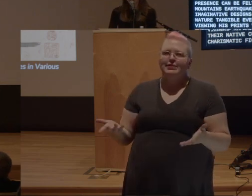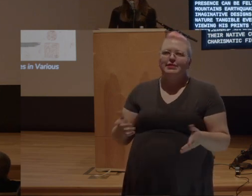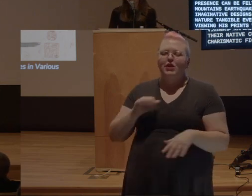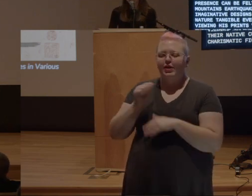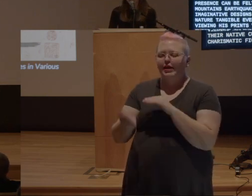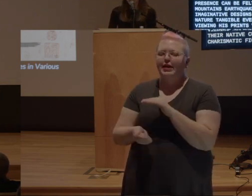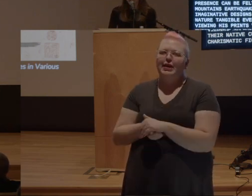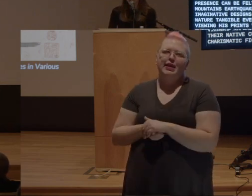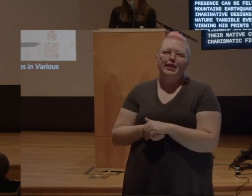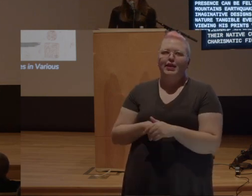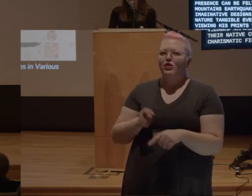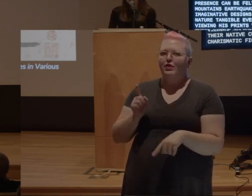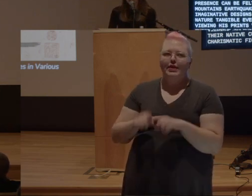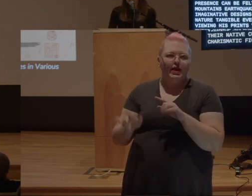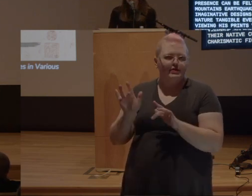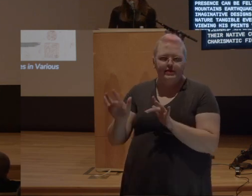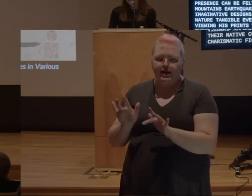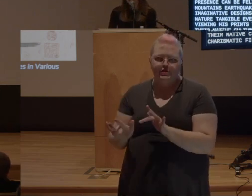Hokusai's landscapes also